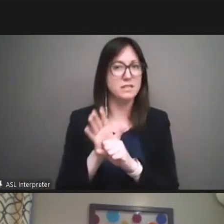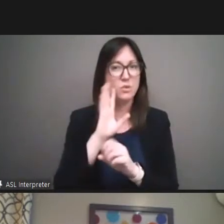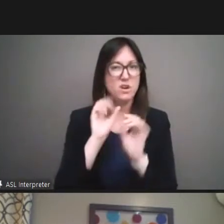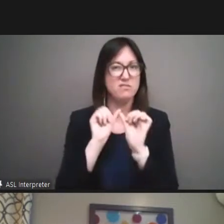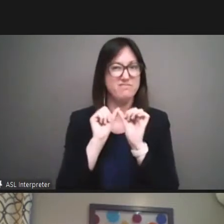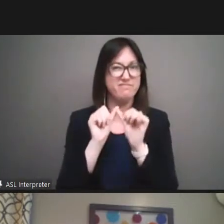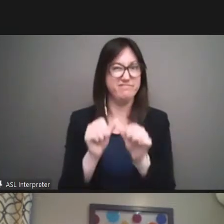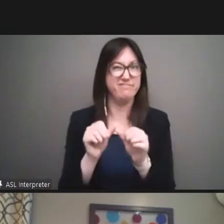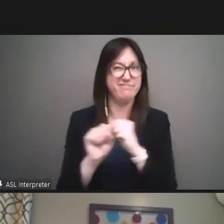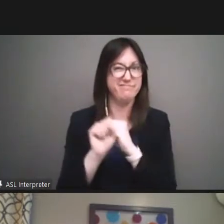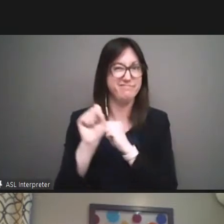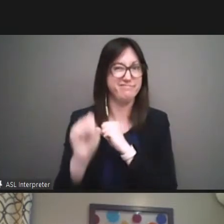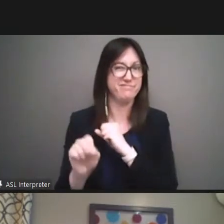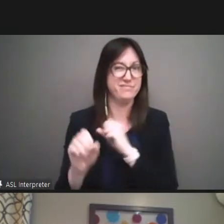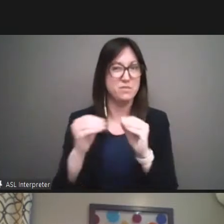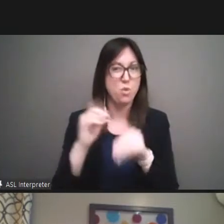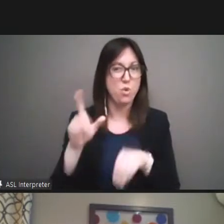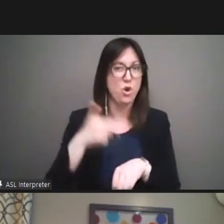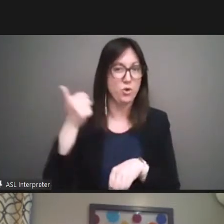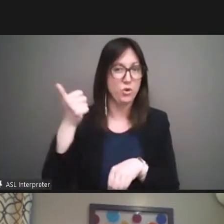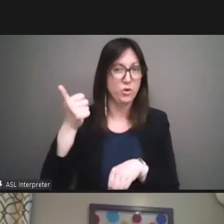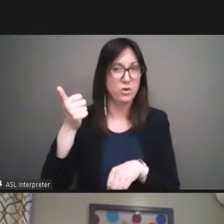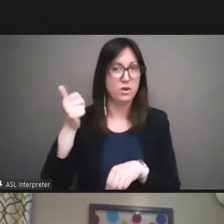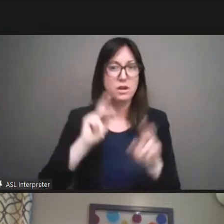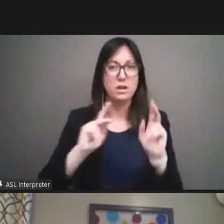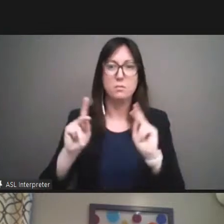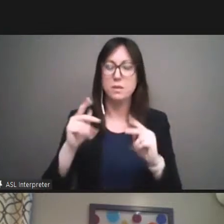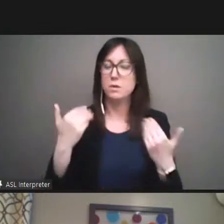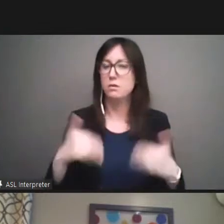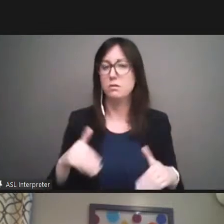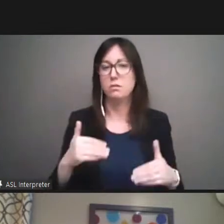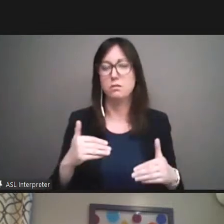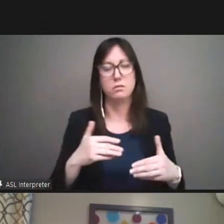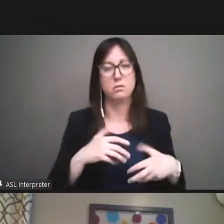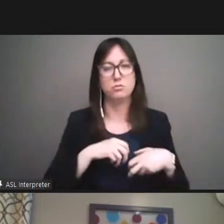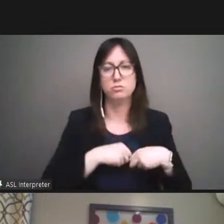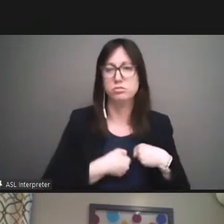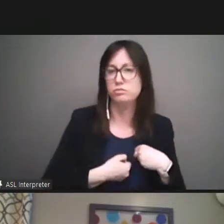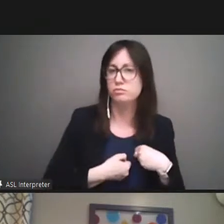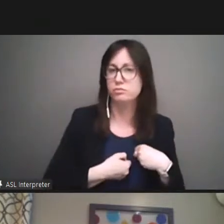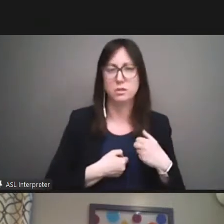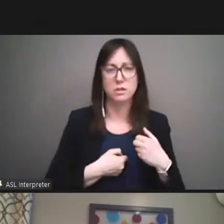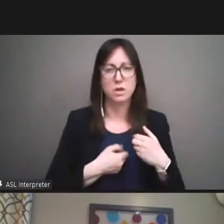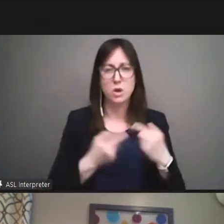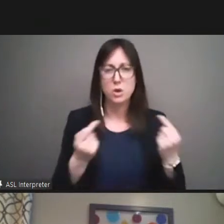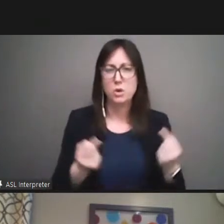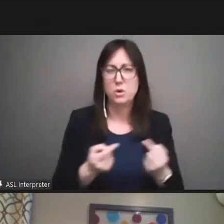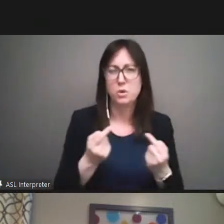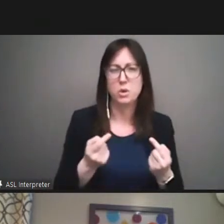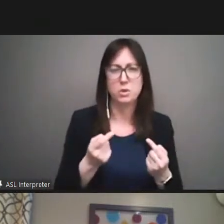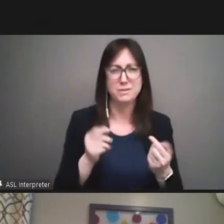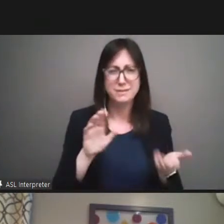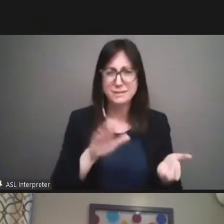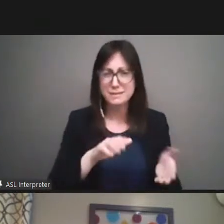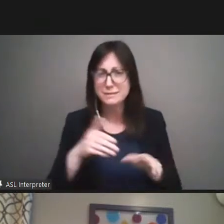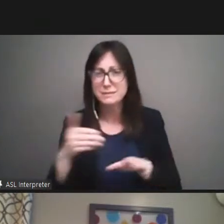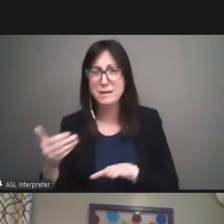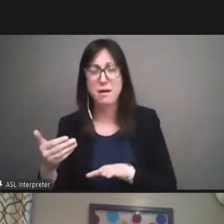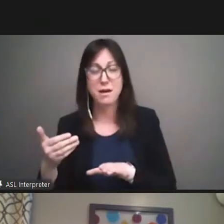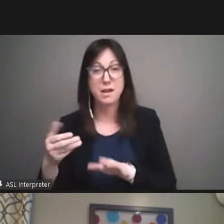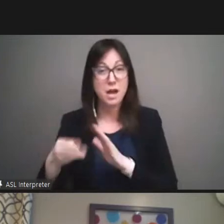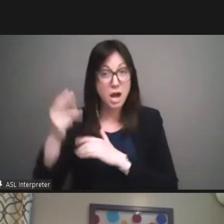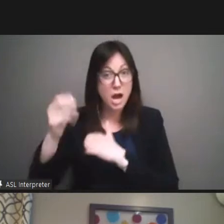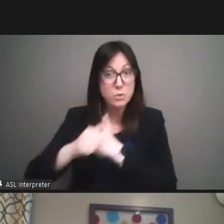stay. A lot of people were hurting. A lot of people were dying. A lot of people were at high risk